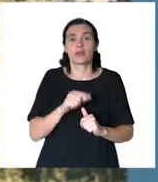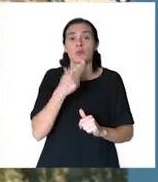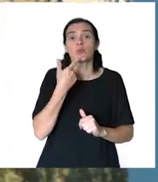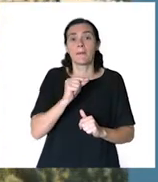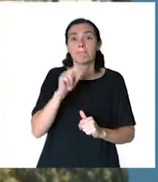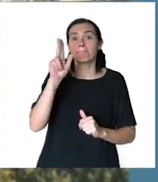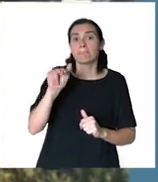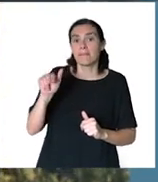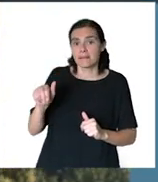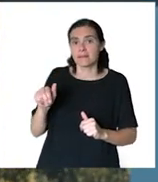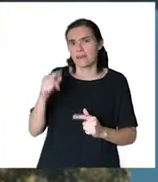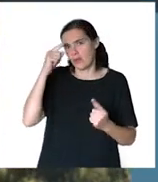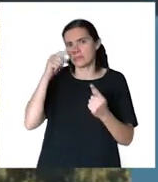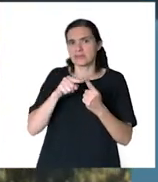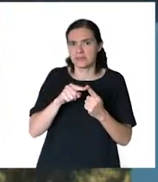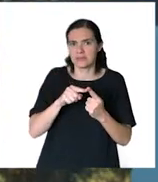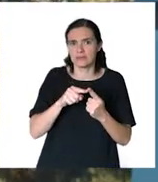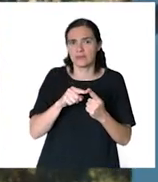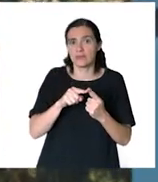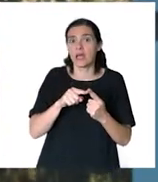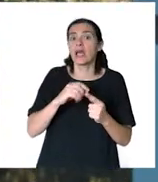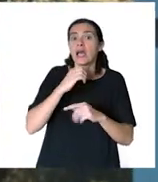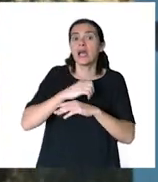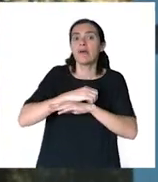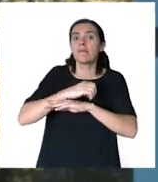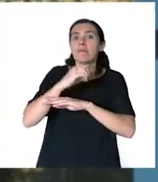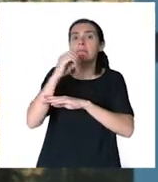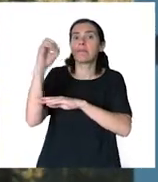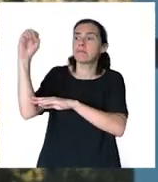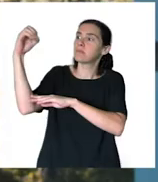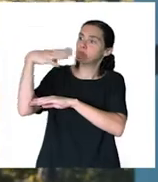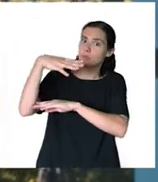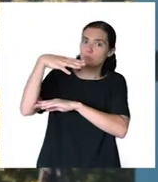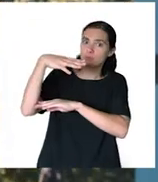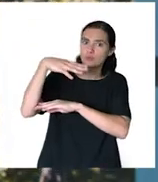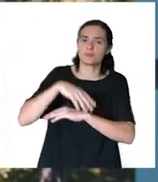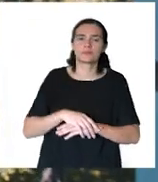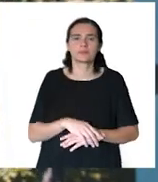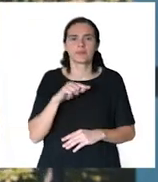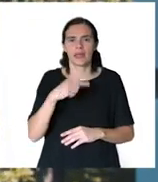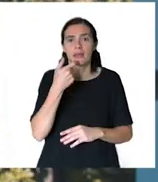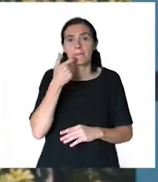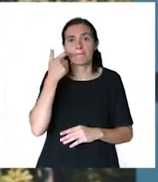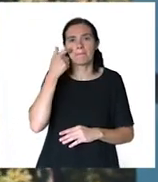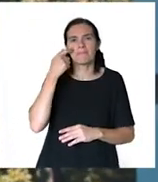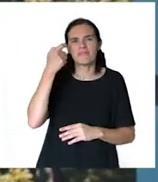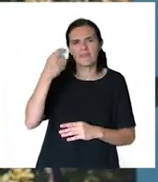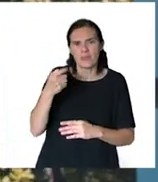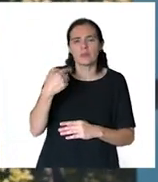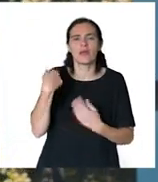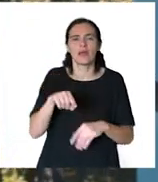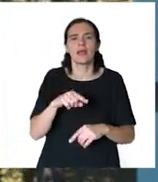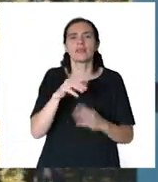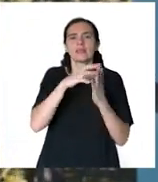painting to let the evening light go through. You have a piece of glass hanging only with the